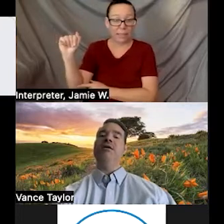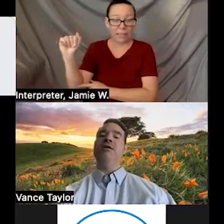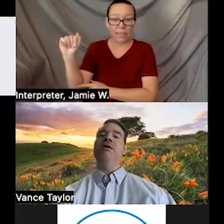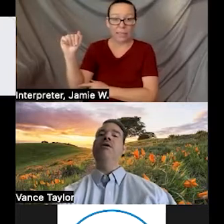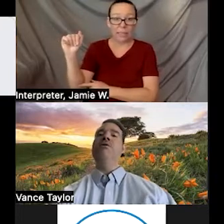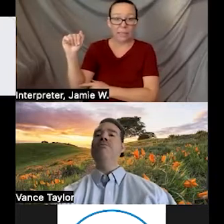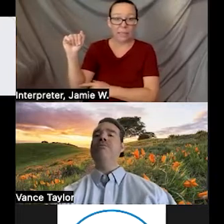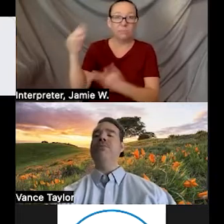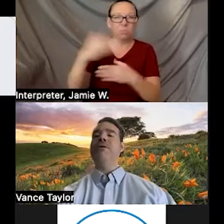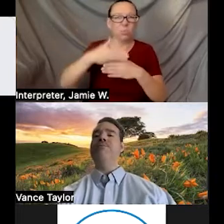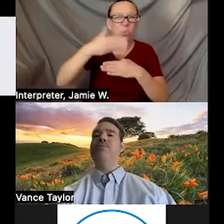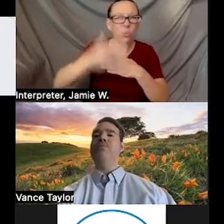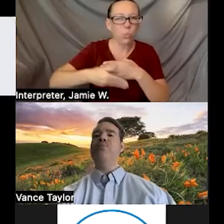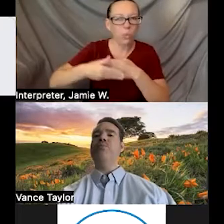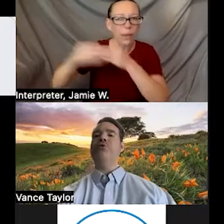slide,